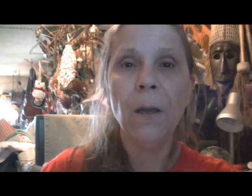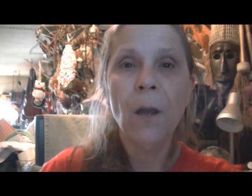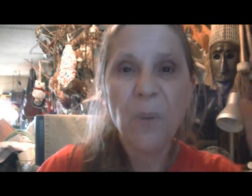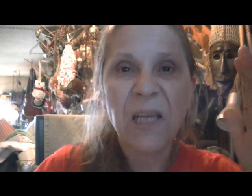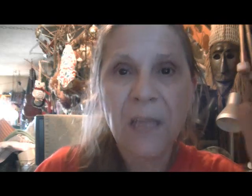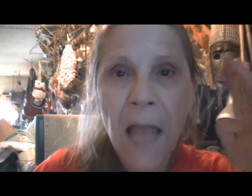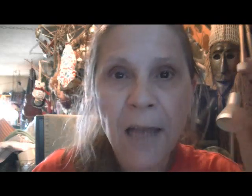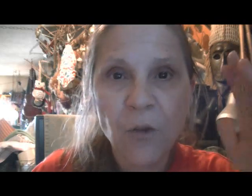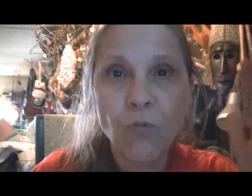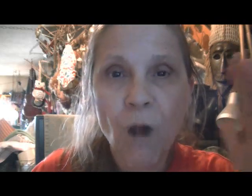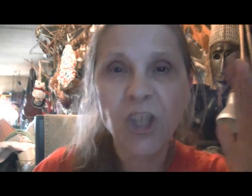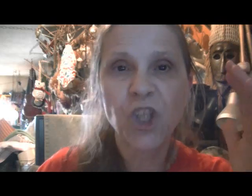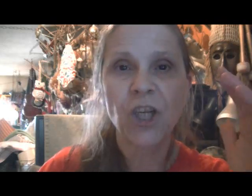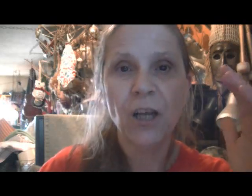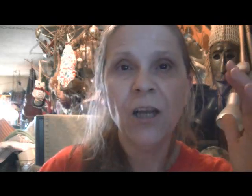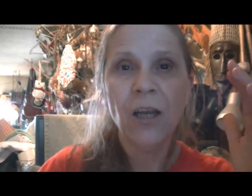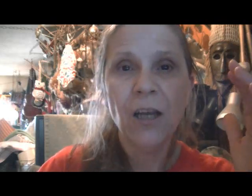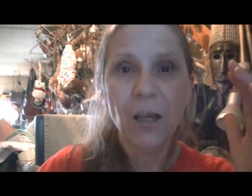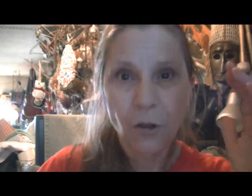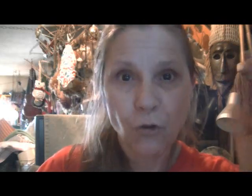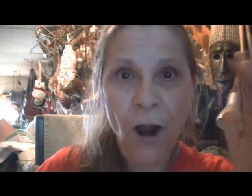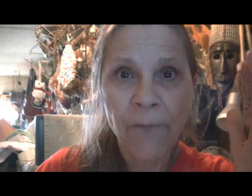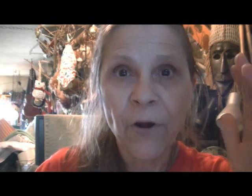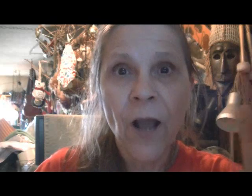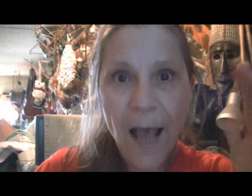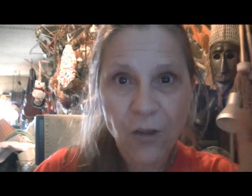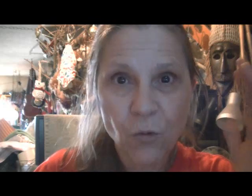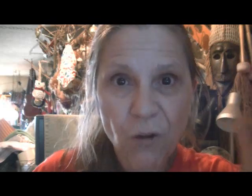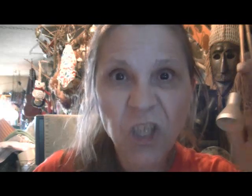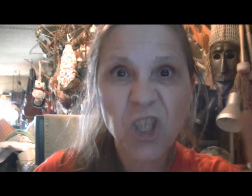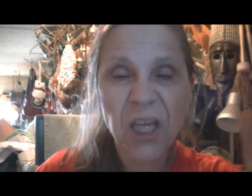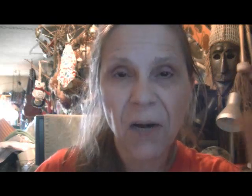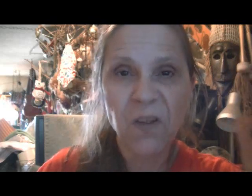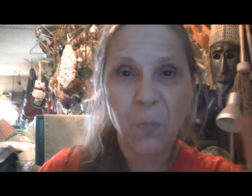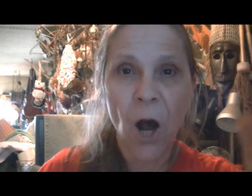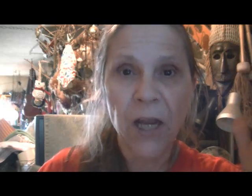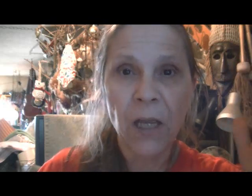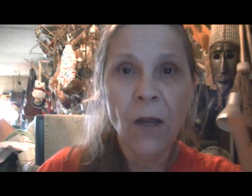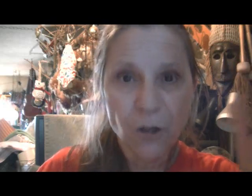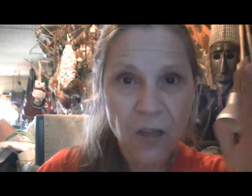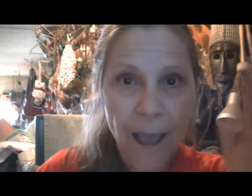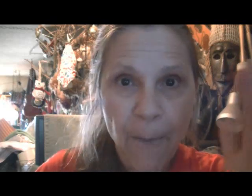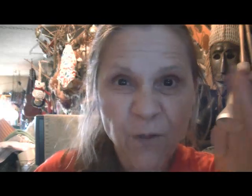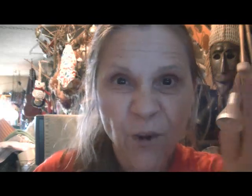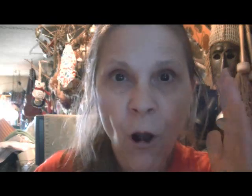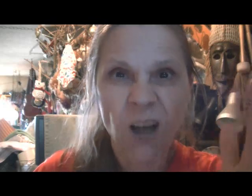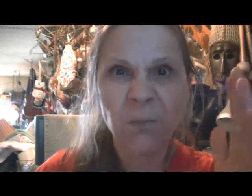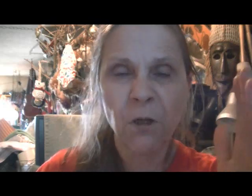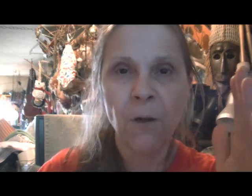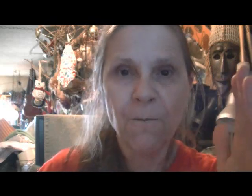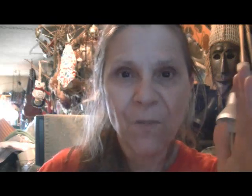could, because it had to rush, the driver had to rush Ciera's body to the